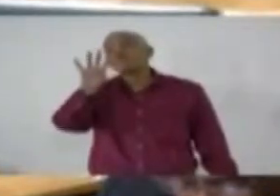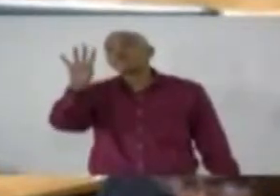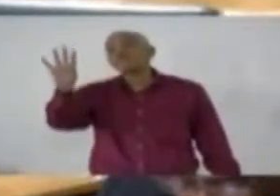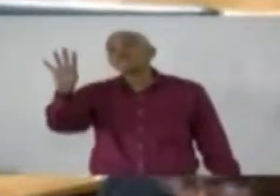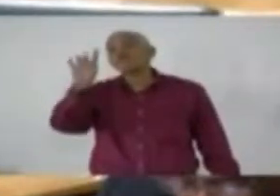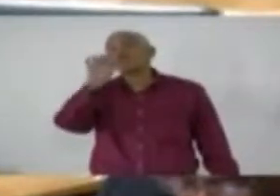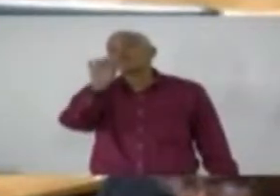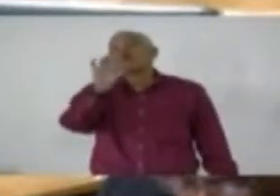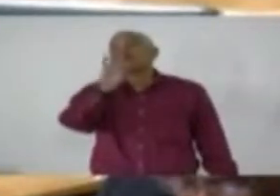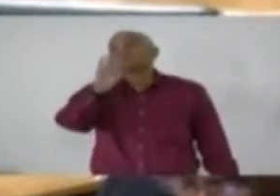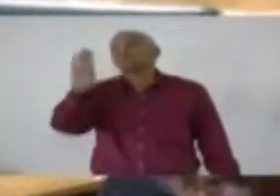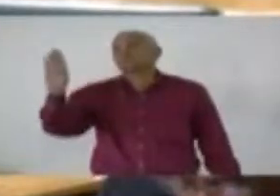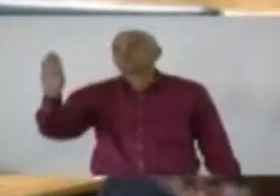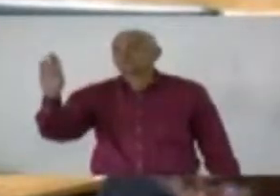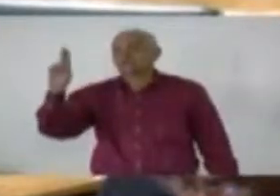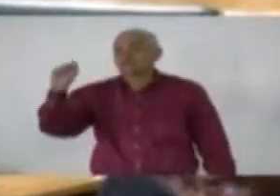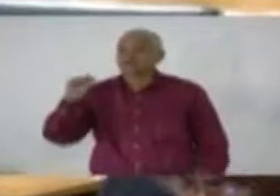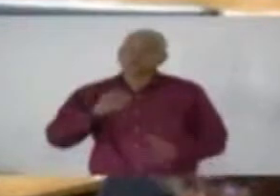$1.441 billion.